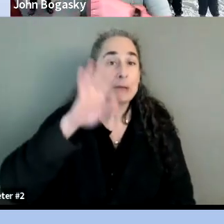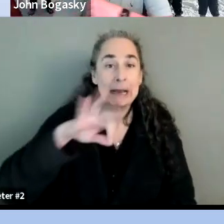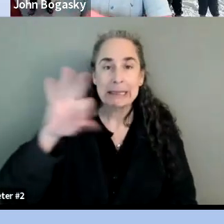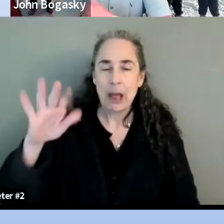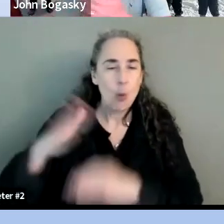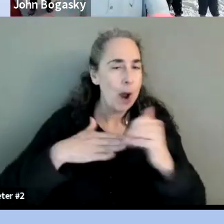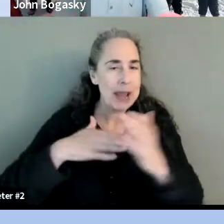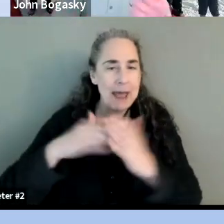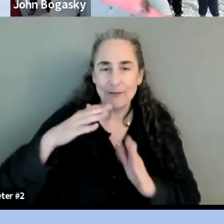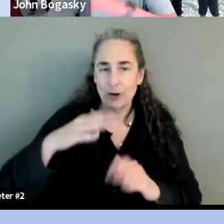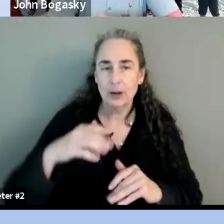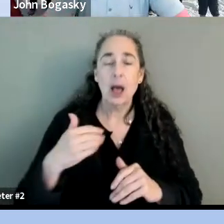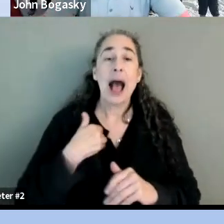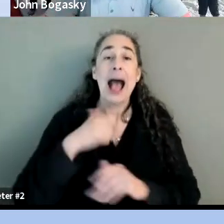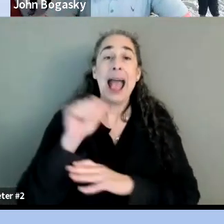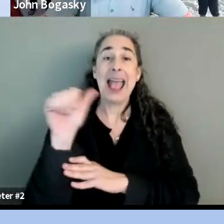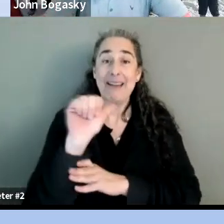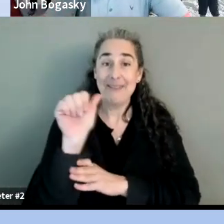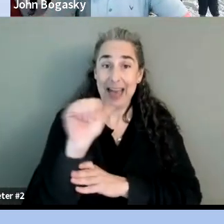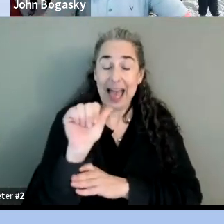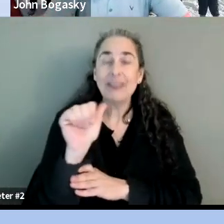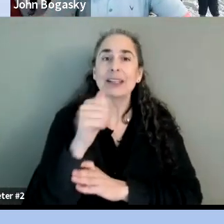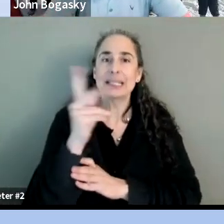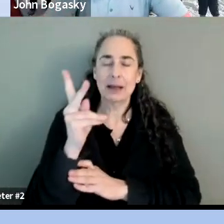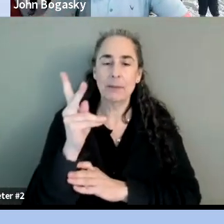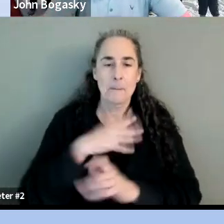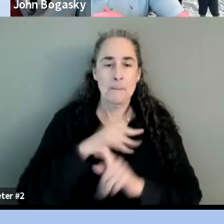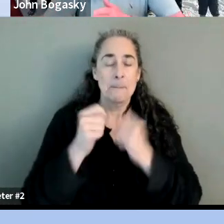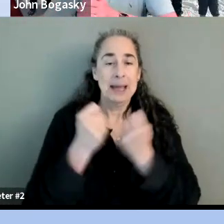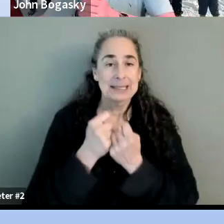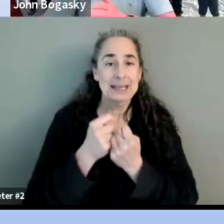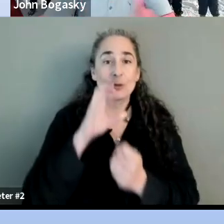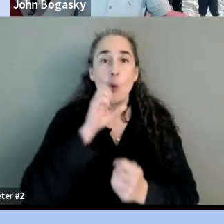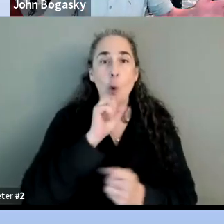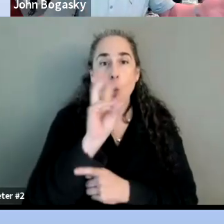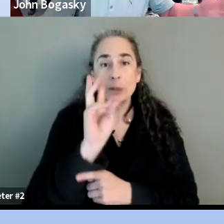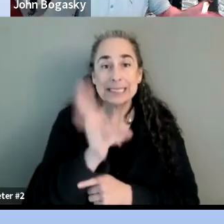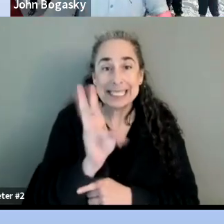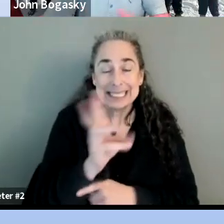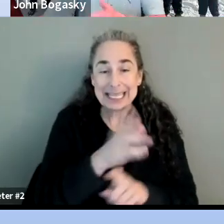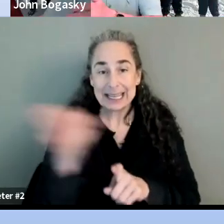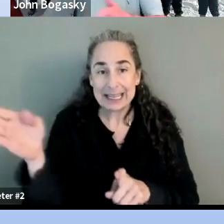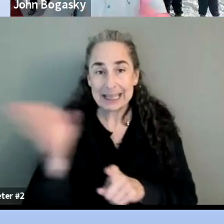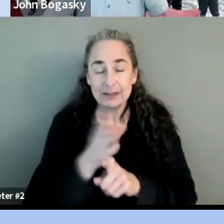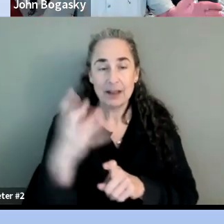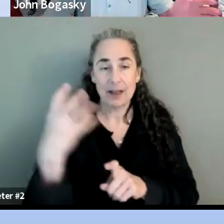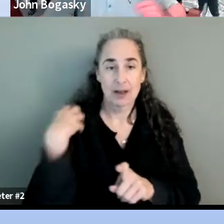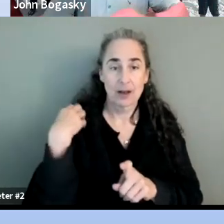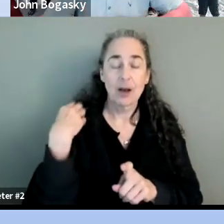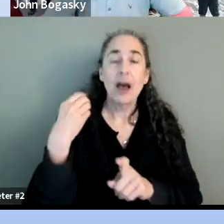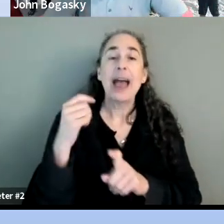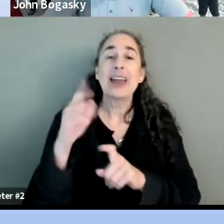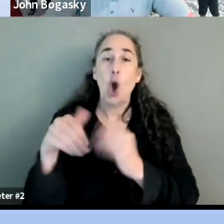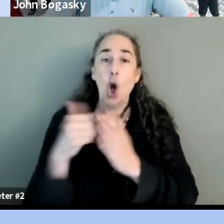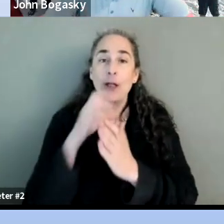whatever. I have athletes on some of my teams that are in their 60s that I coach, as well as all the ages in